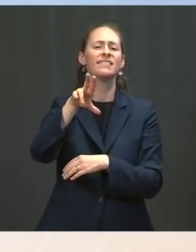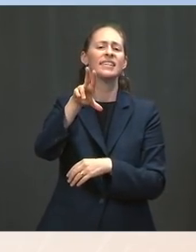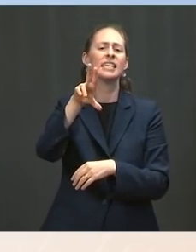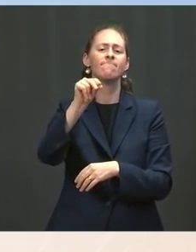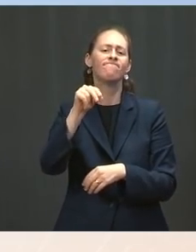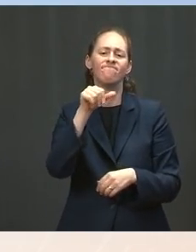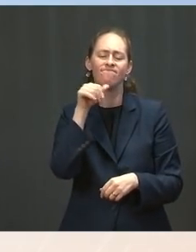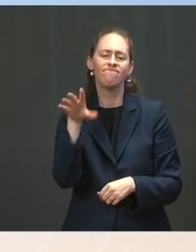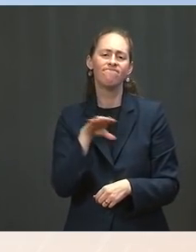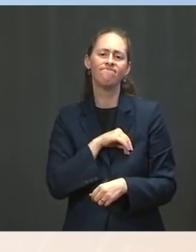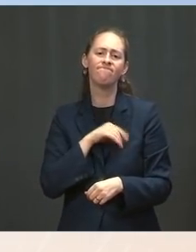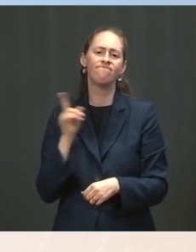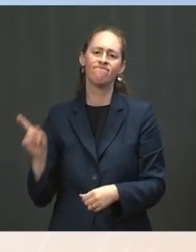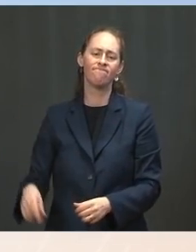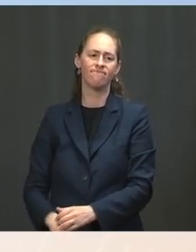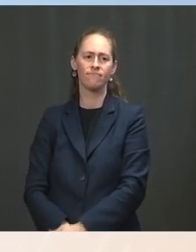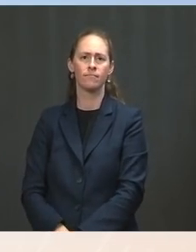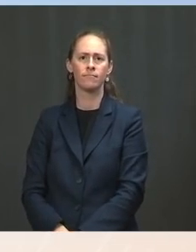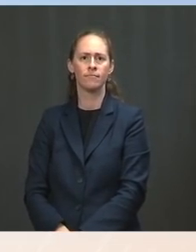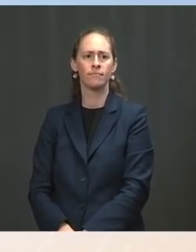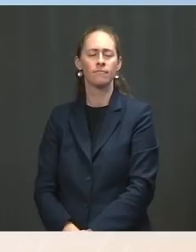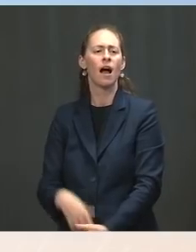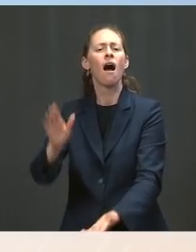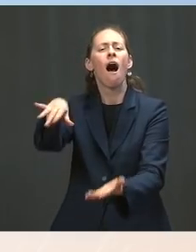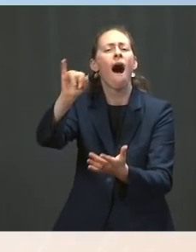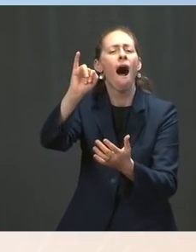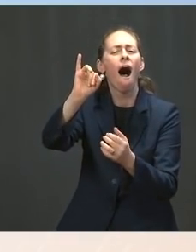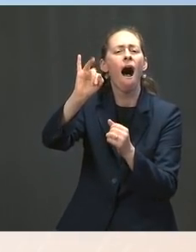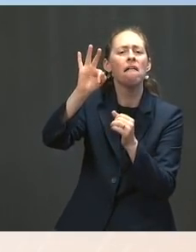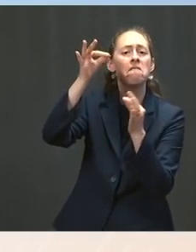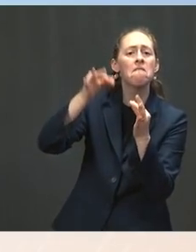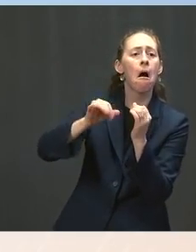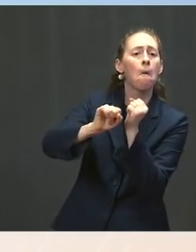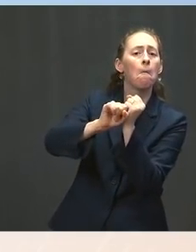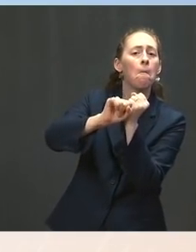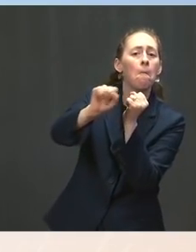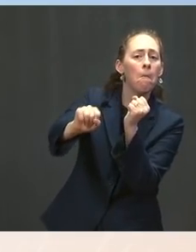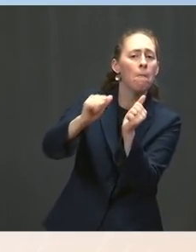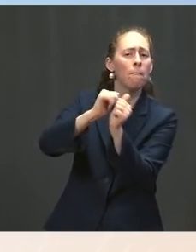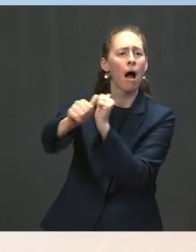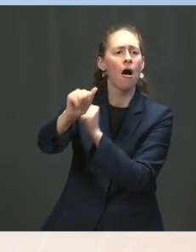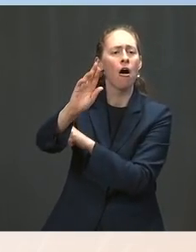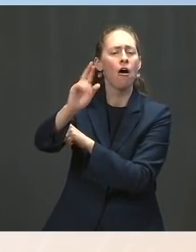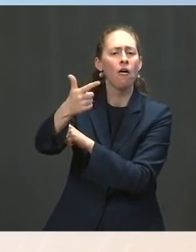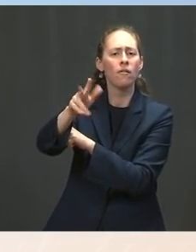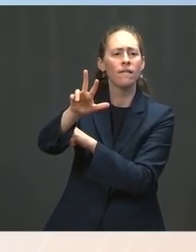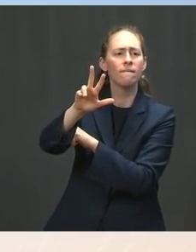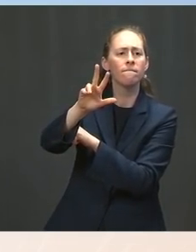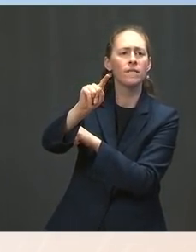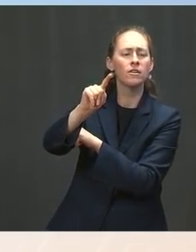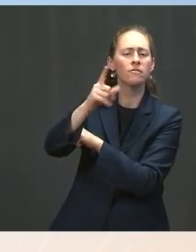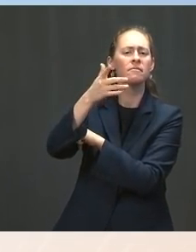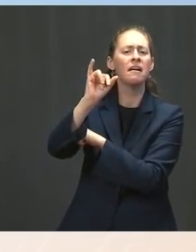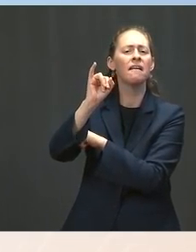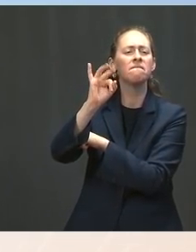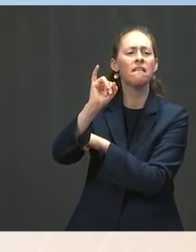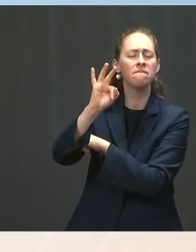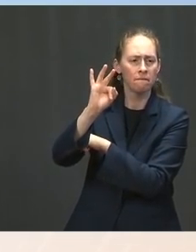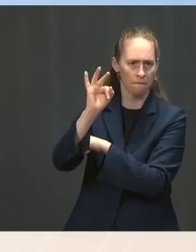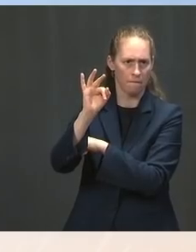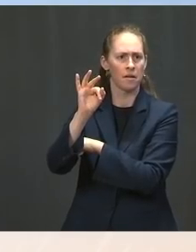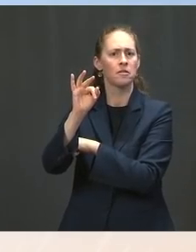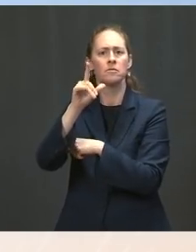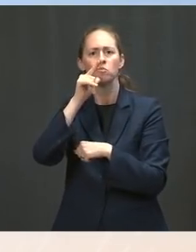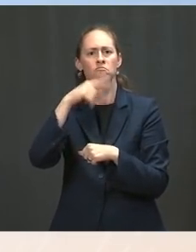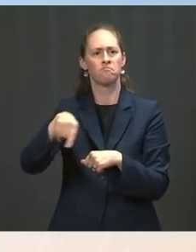shortly thereafter, it's clear that all of the eligible Afghans who work for U.S. forces and the U.S. government are not going to be